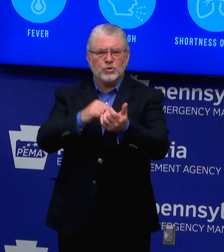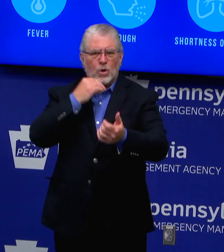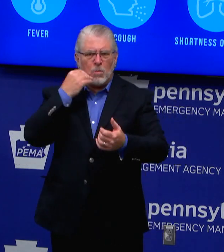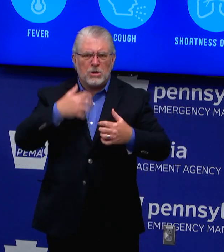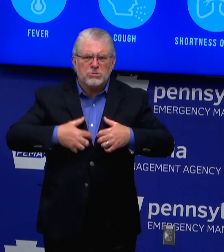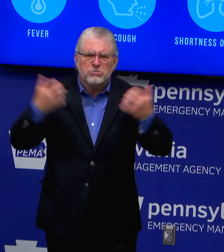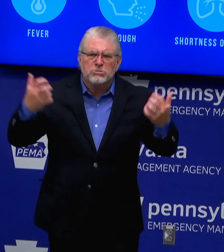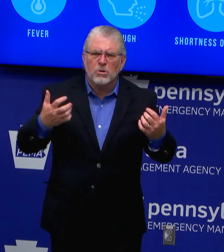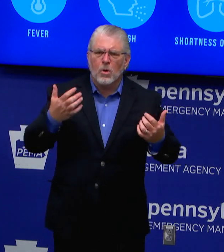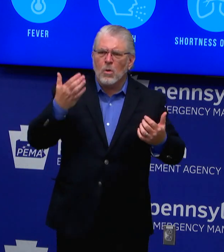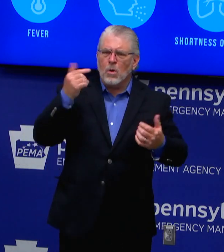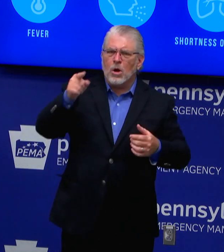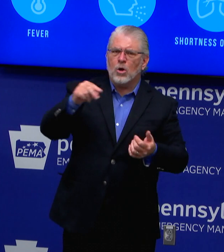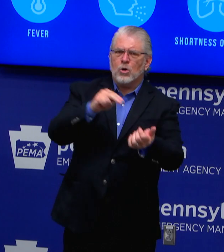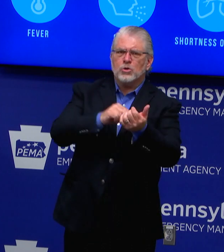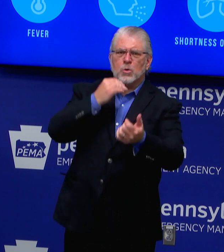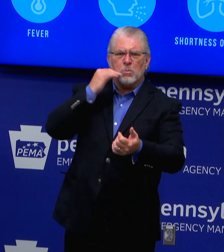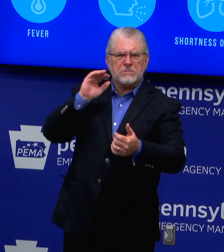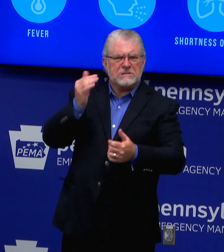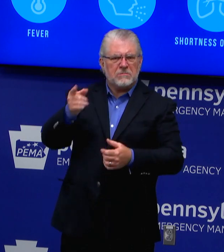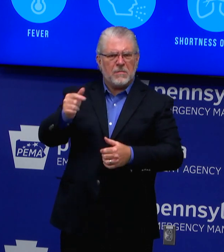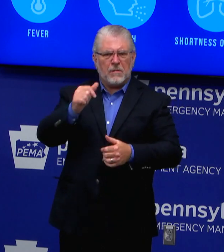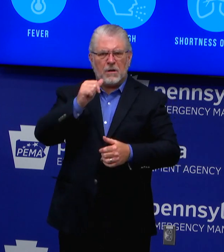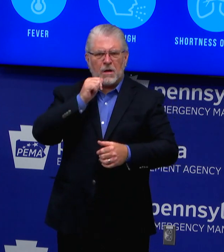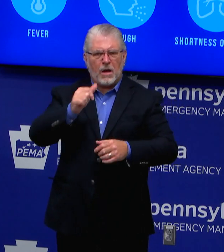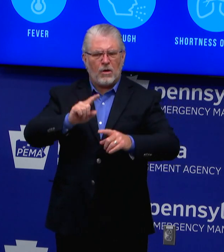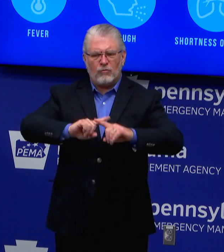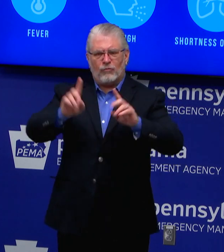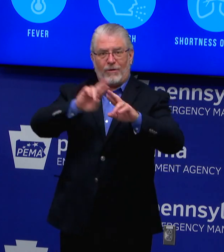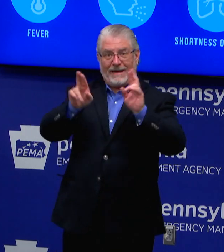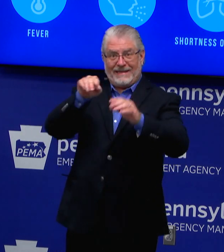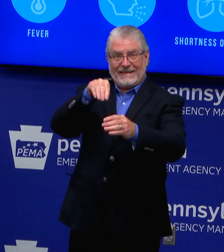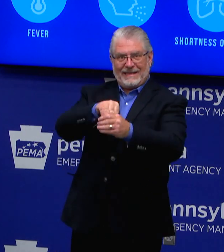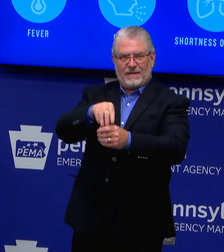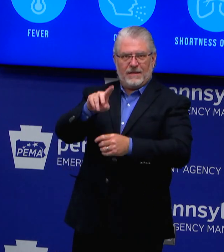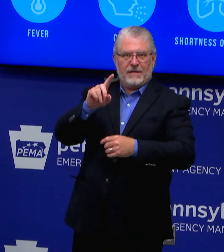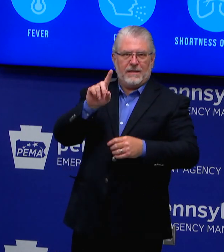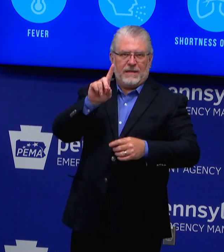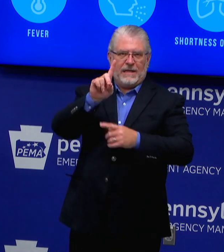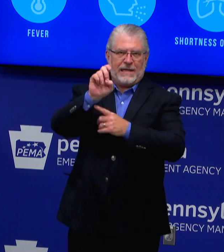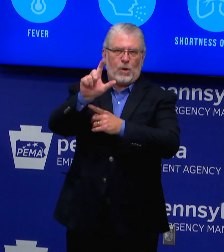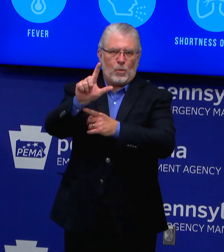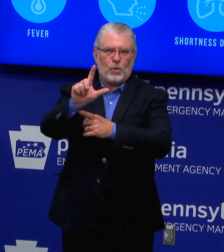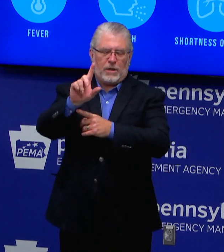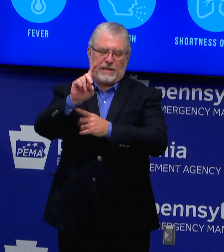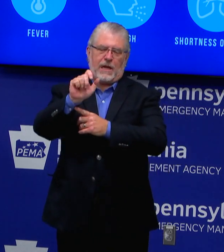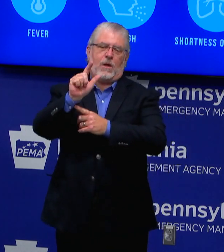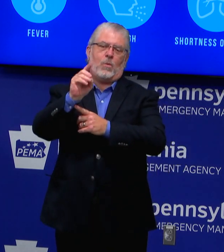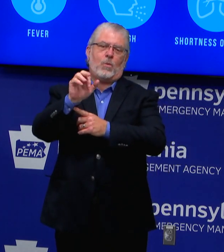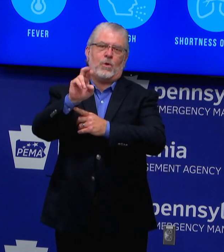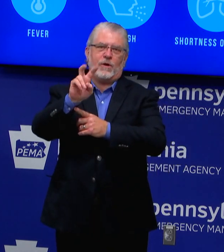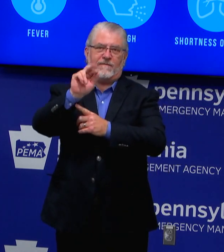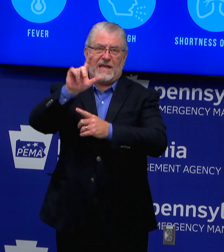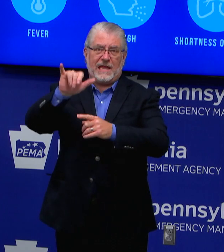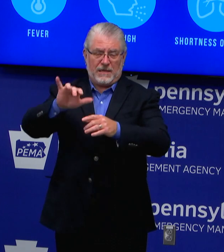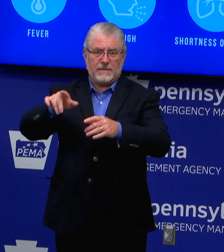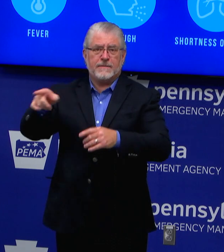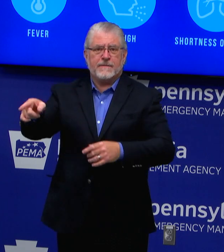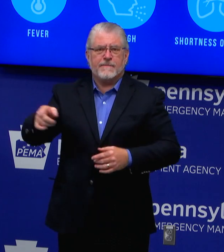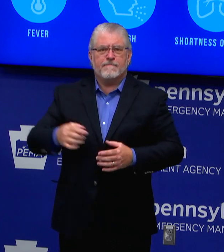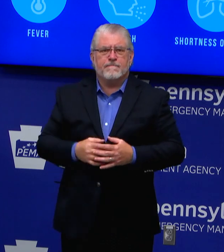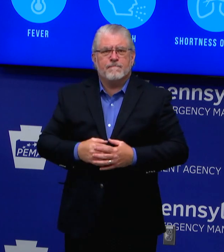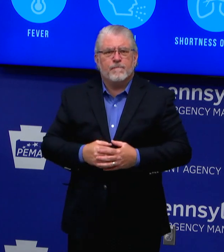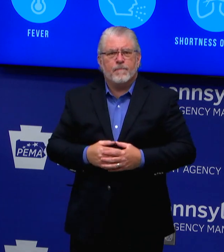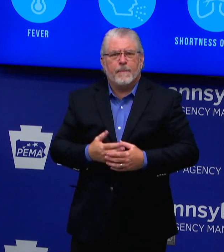facilities in the Delaware Valley. They were complaining to us about conditions 2 months ago. What should the state have done better? What do you say to